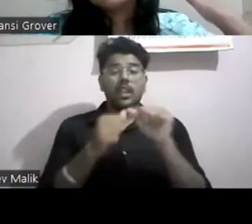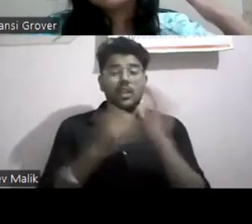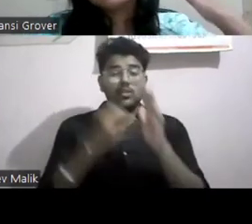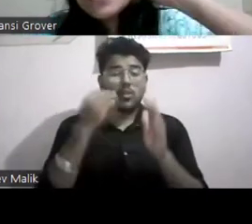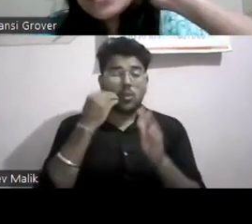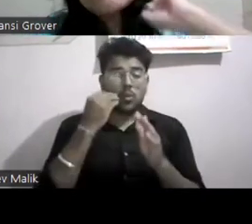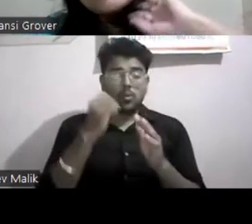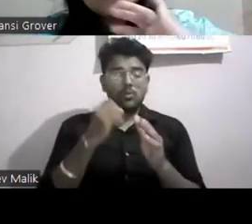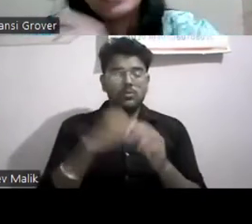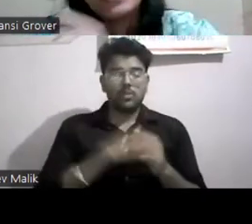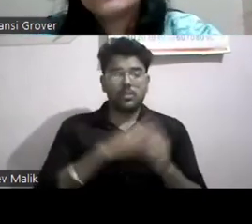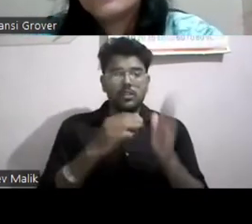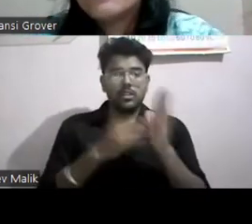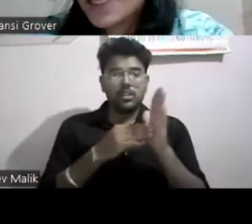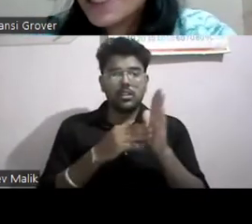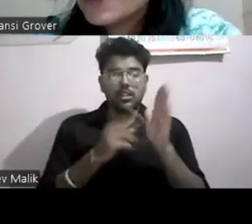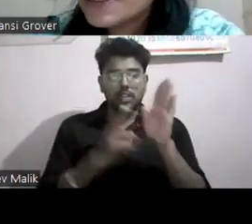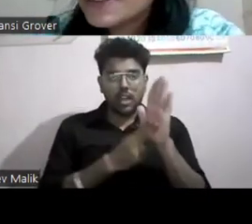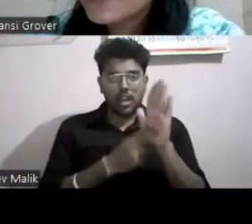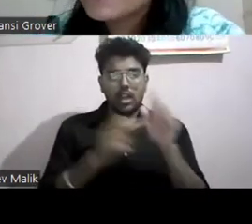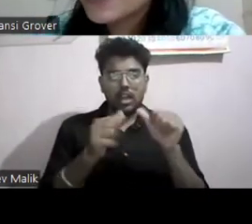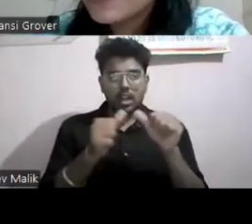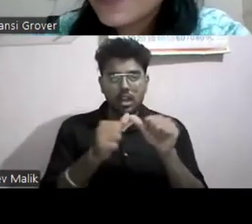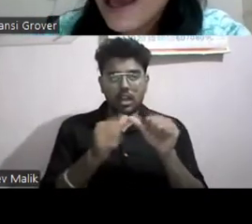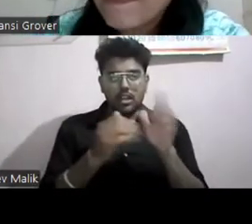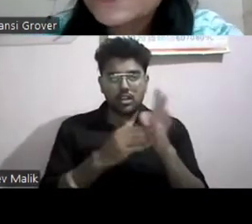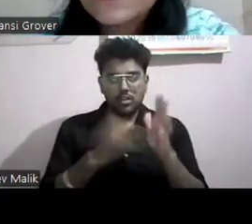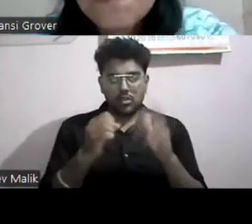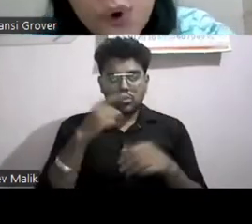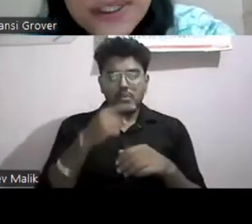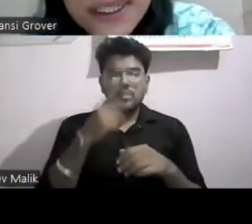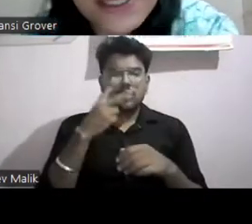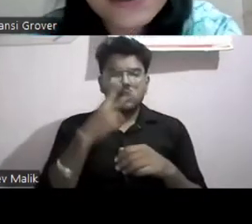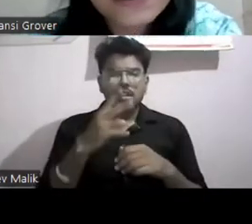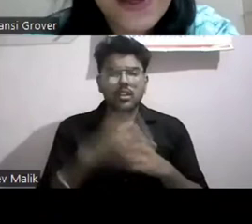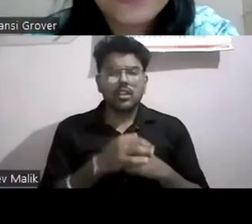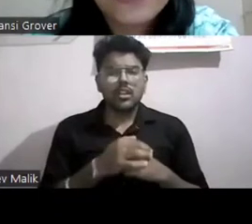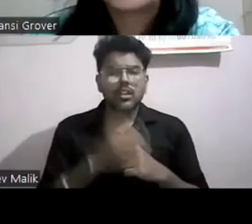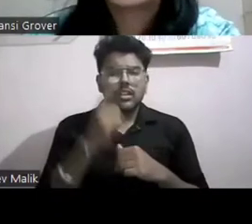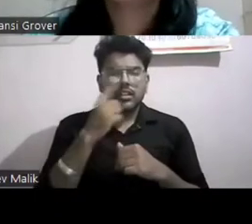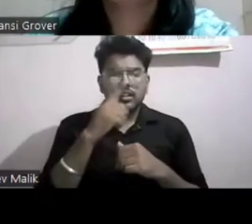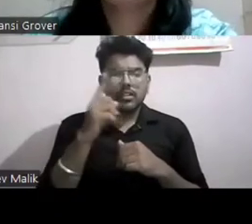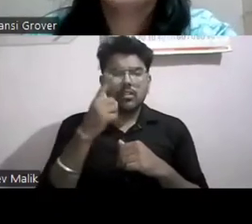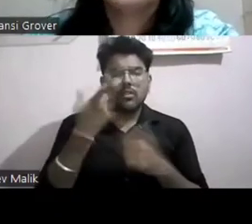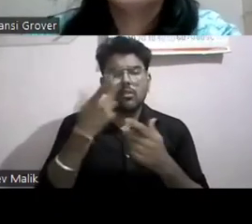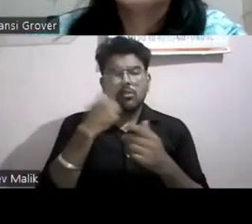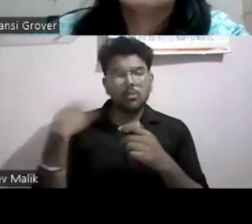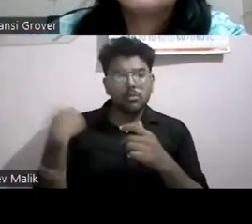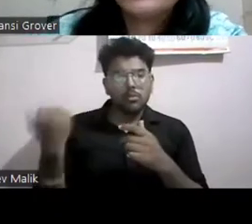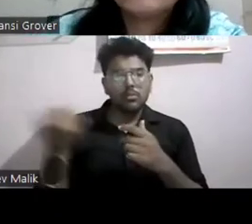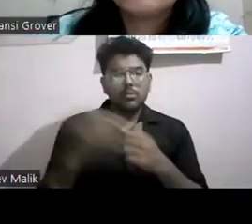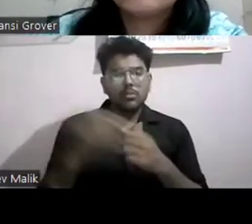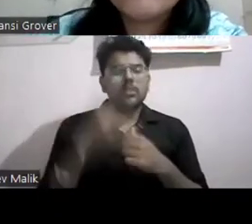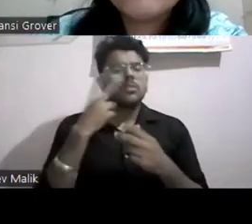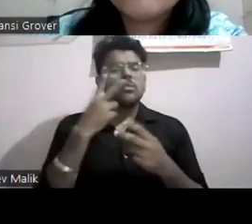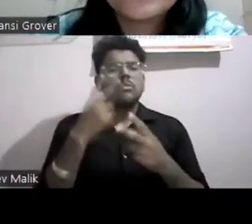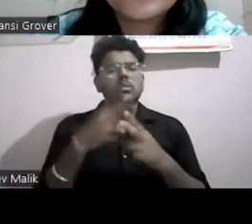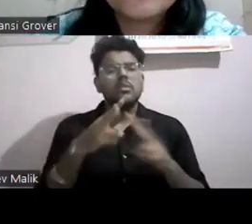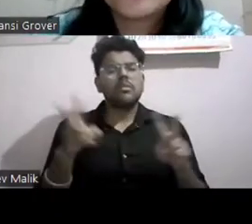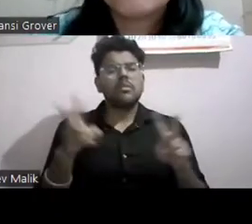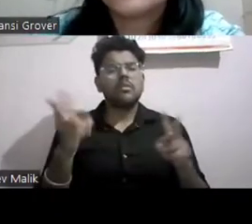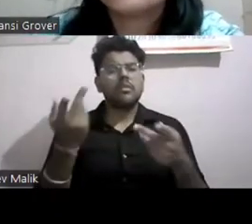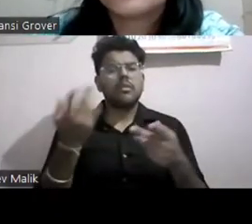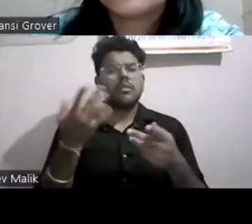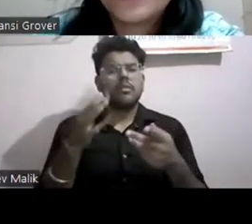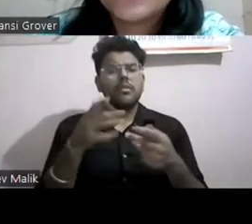her sister becomes the caregiver, and this is something that happens in most cases where you would see a female